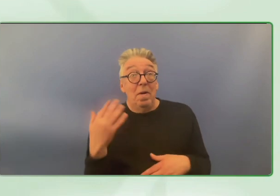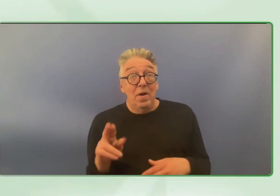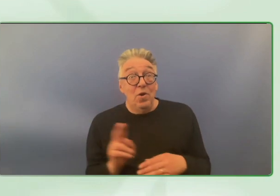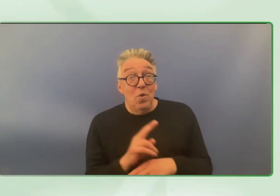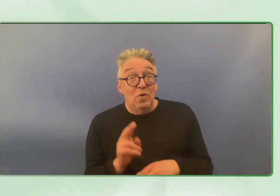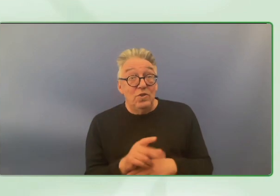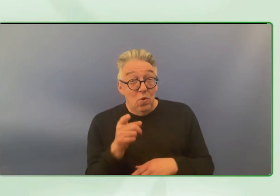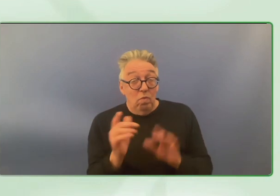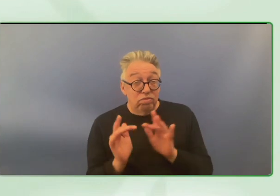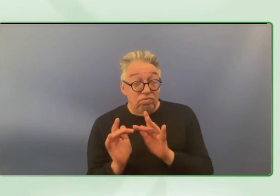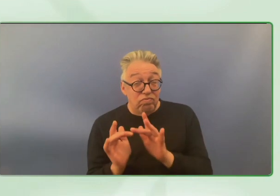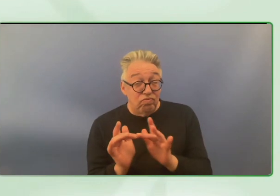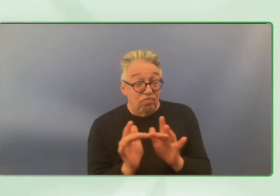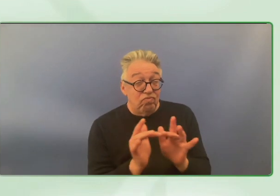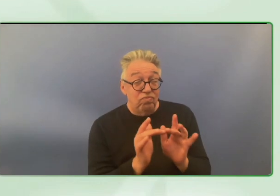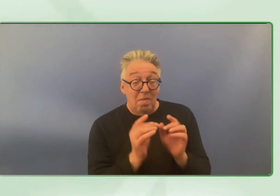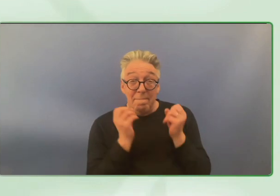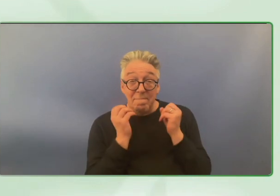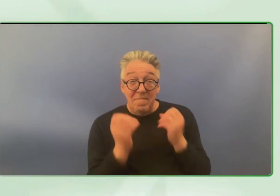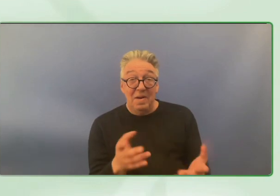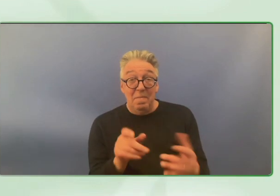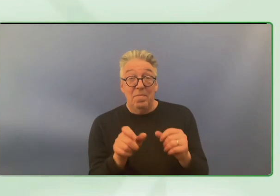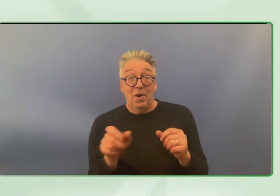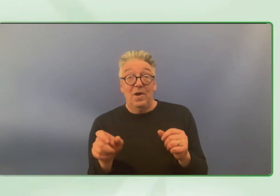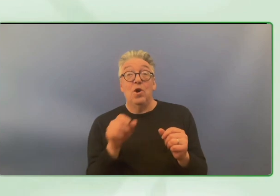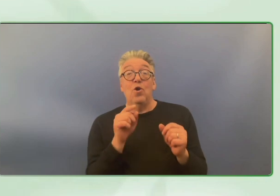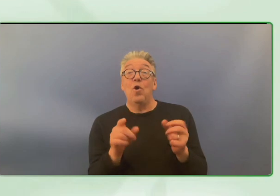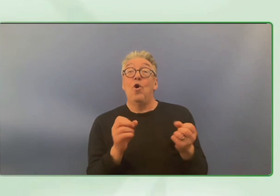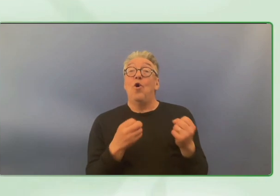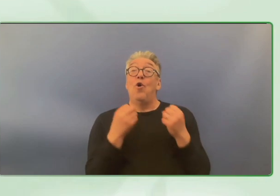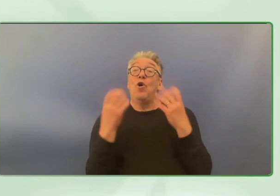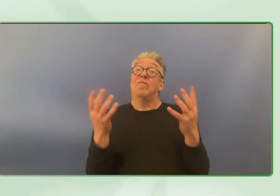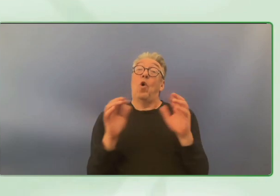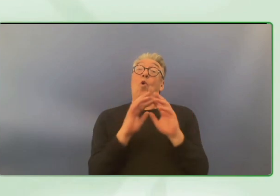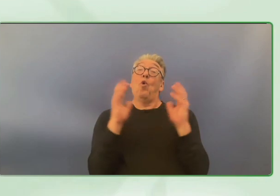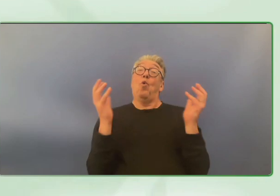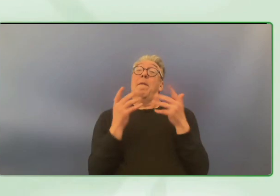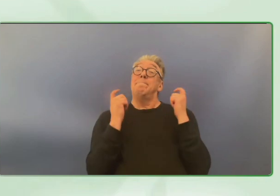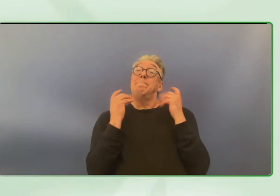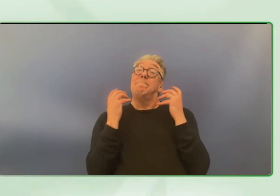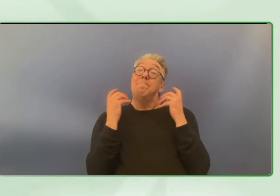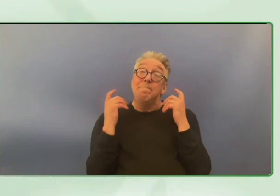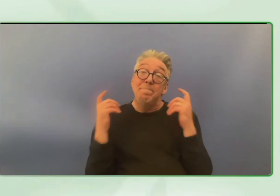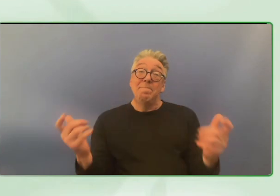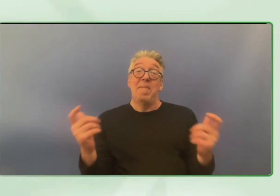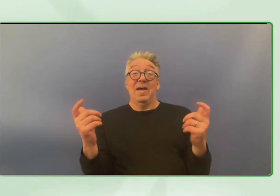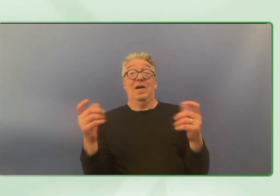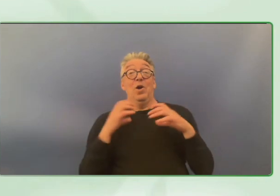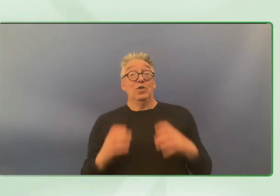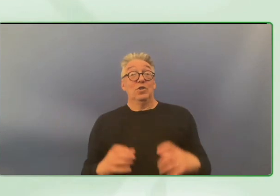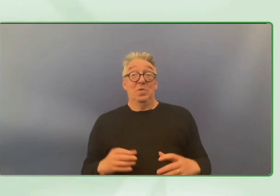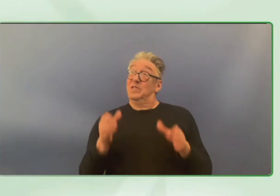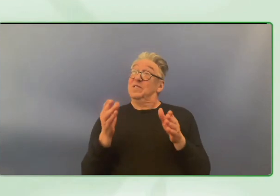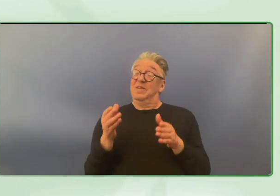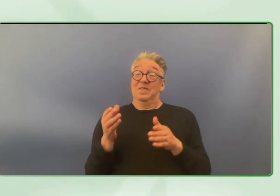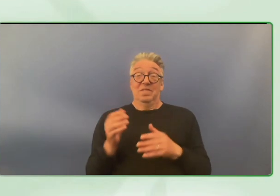already. You're providing your services to global clients and are still expanding. And the